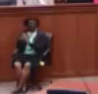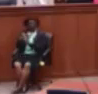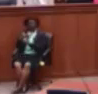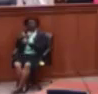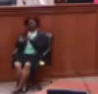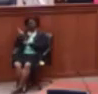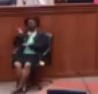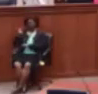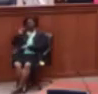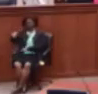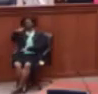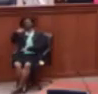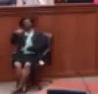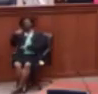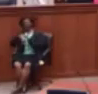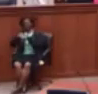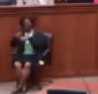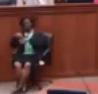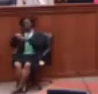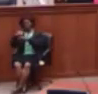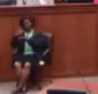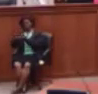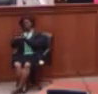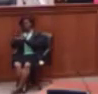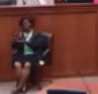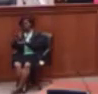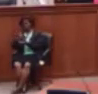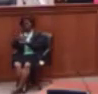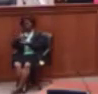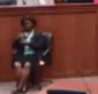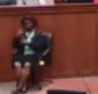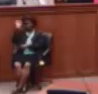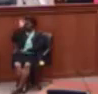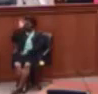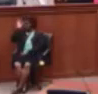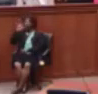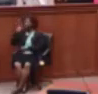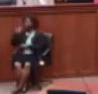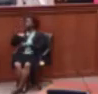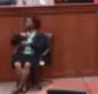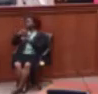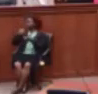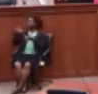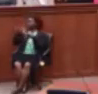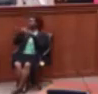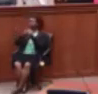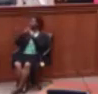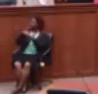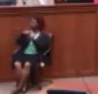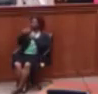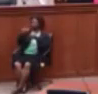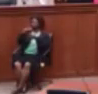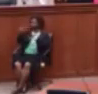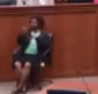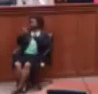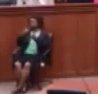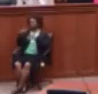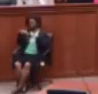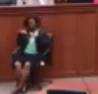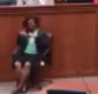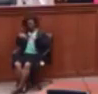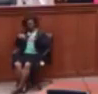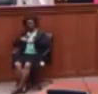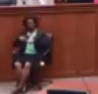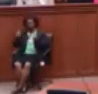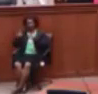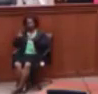better job of engaging our counselors, making those connections for them with business and industry, helping explain to them the